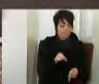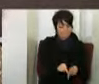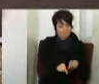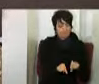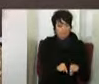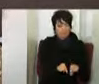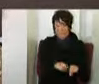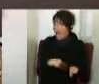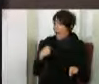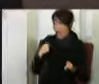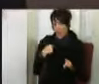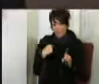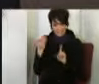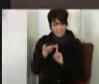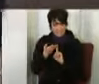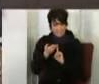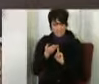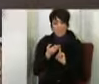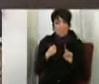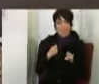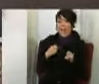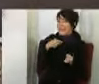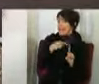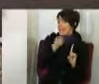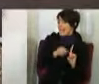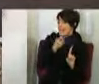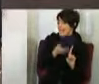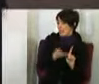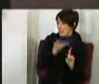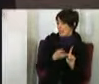And I am convinced that Nelson Mandela